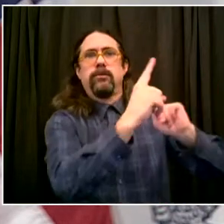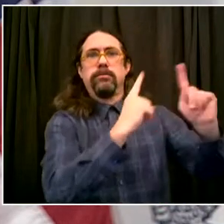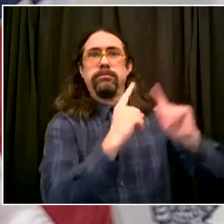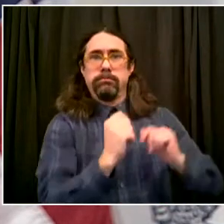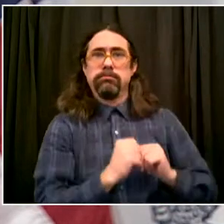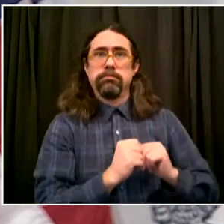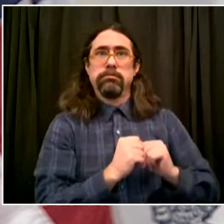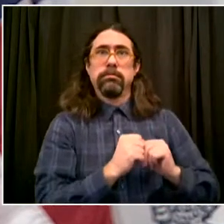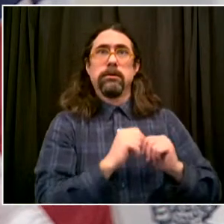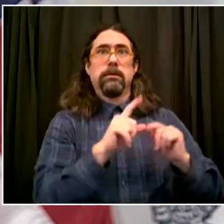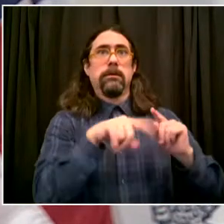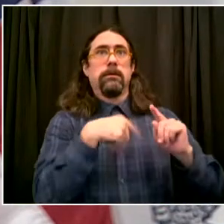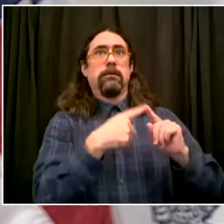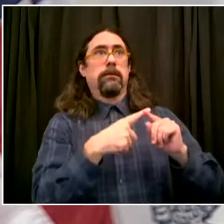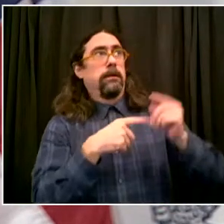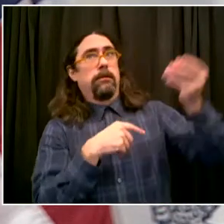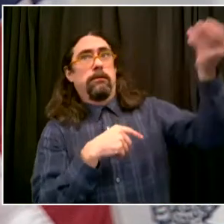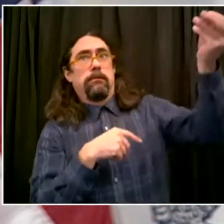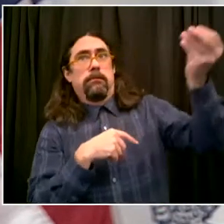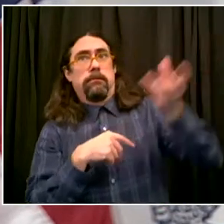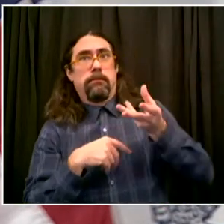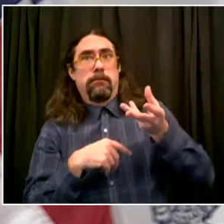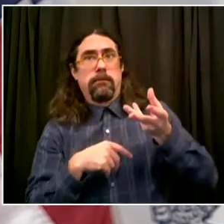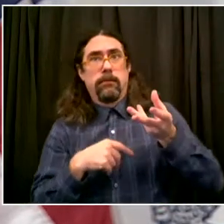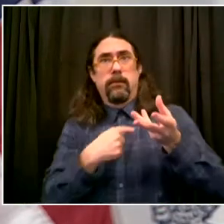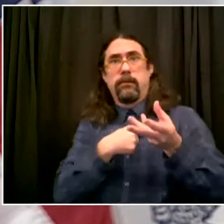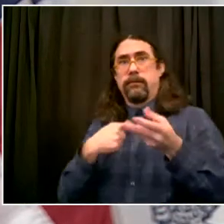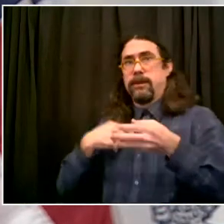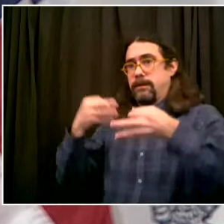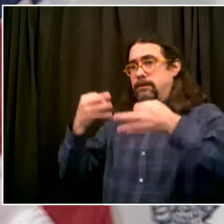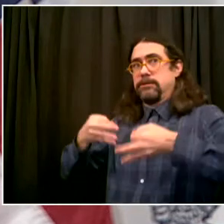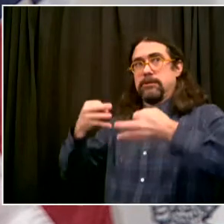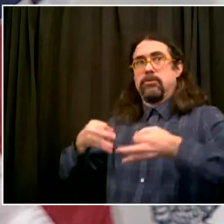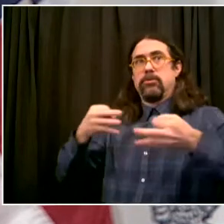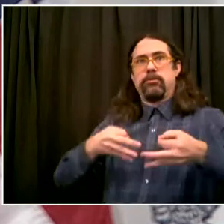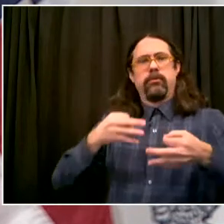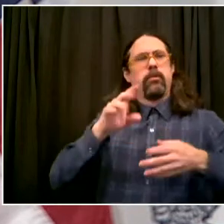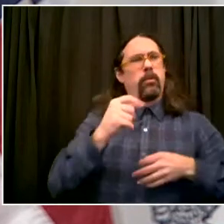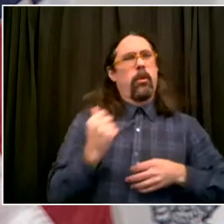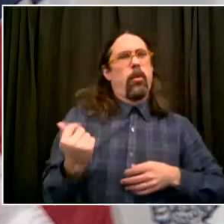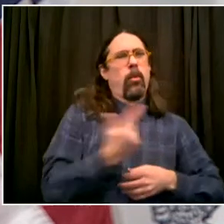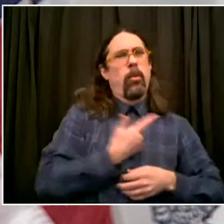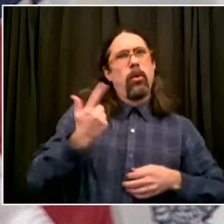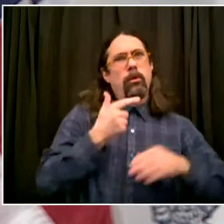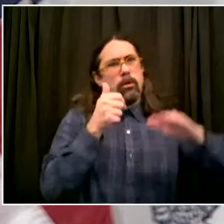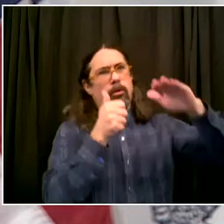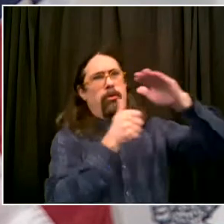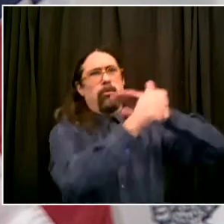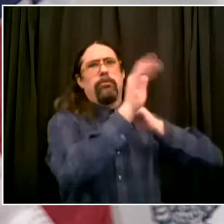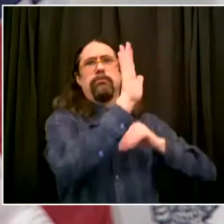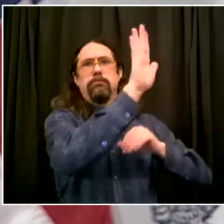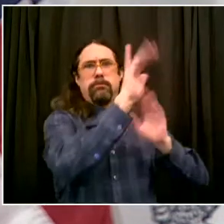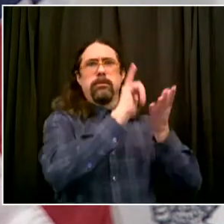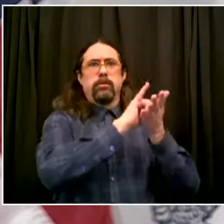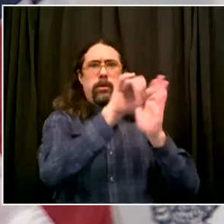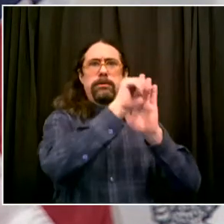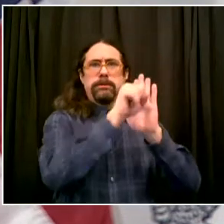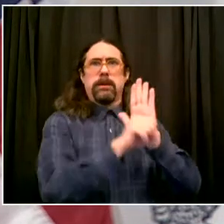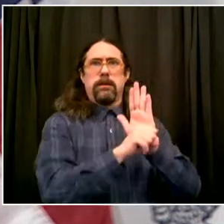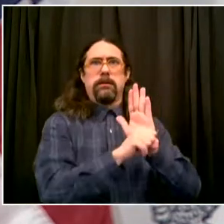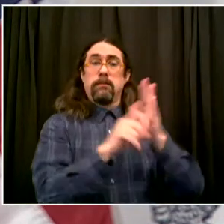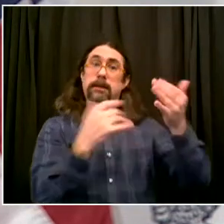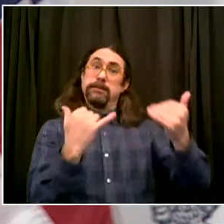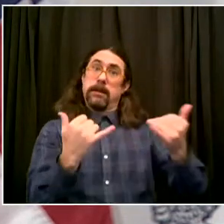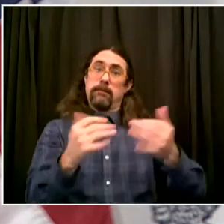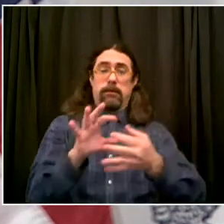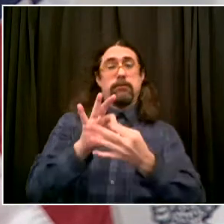But right now, this is the decision the state makes. We're going to be watching very carefully. We're really concerned